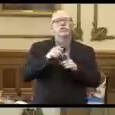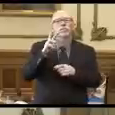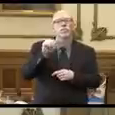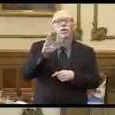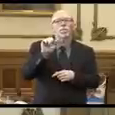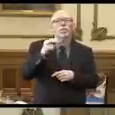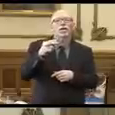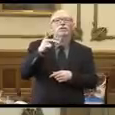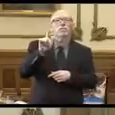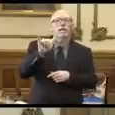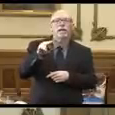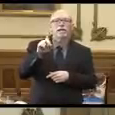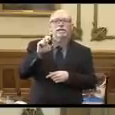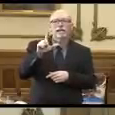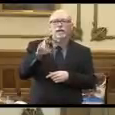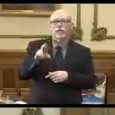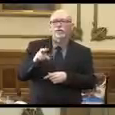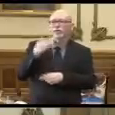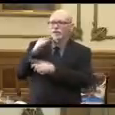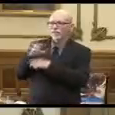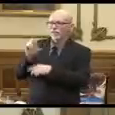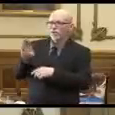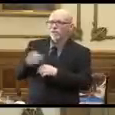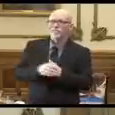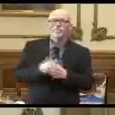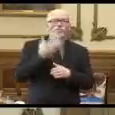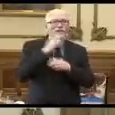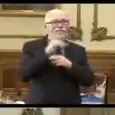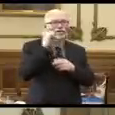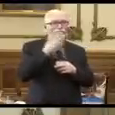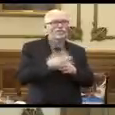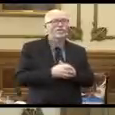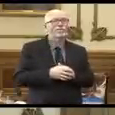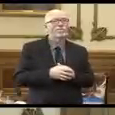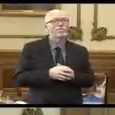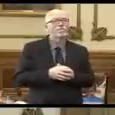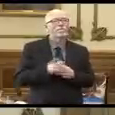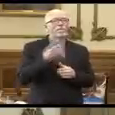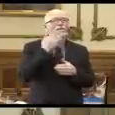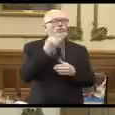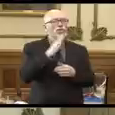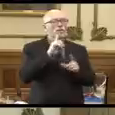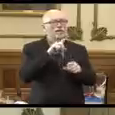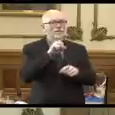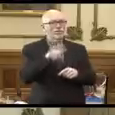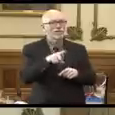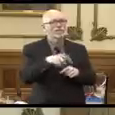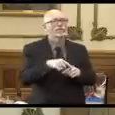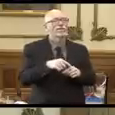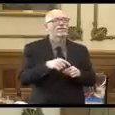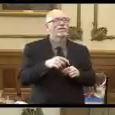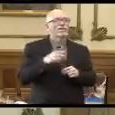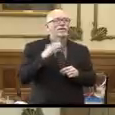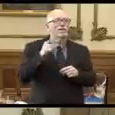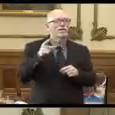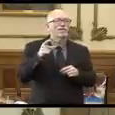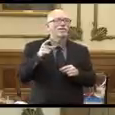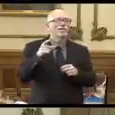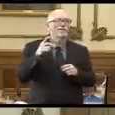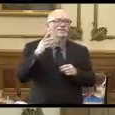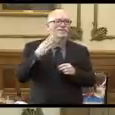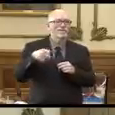Plain Dealer. Afternoon, Rob. Afternoon, Governor. Good job on asking questions, fellow journalists. You took all of my great ones.